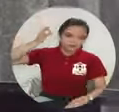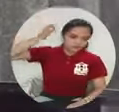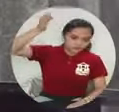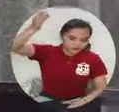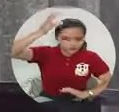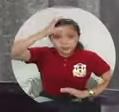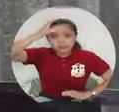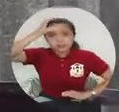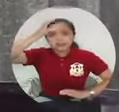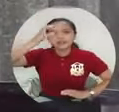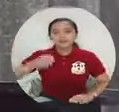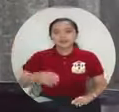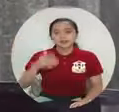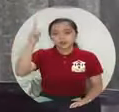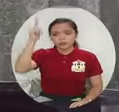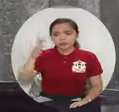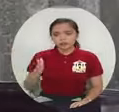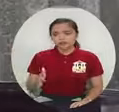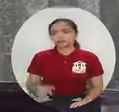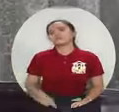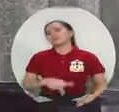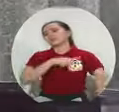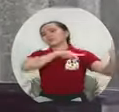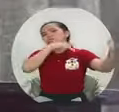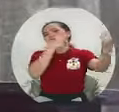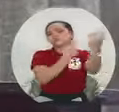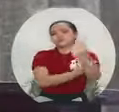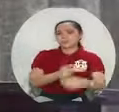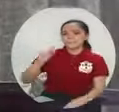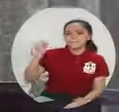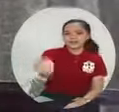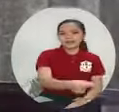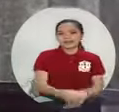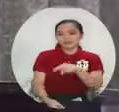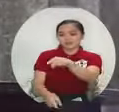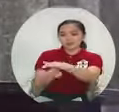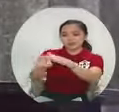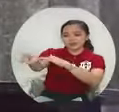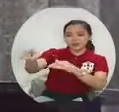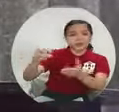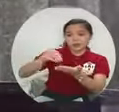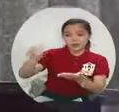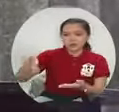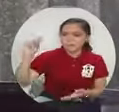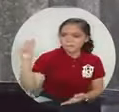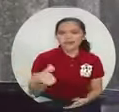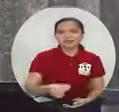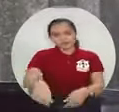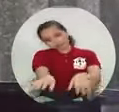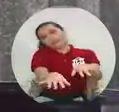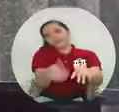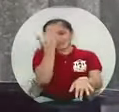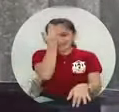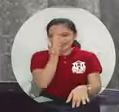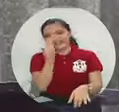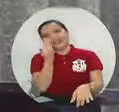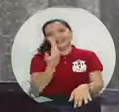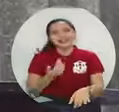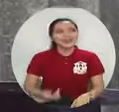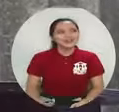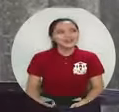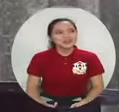to the best we can. But at the end of the day, you are still in control of your heart. You are still in